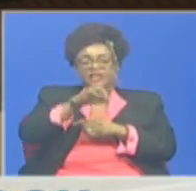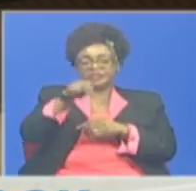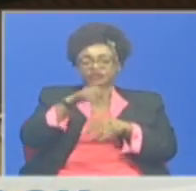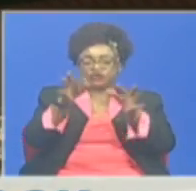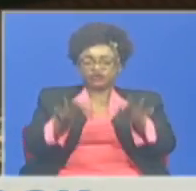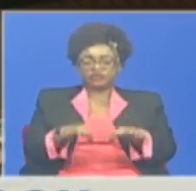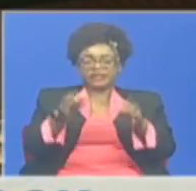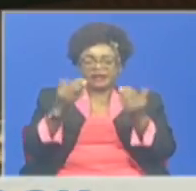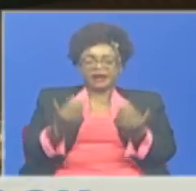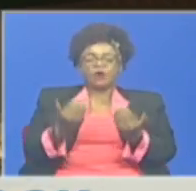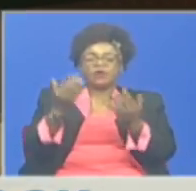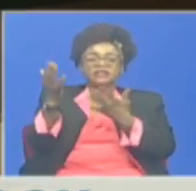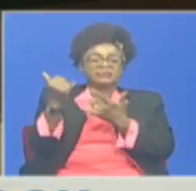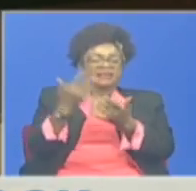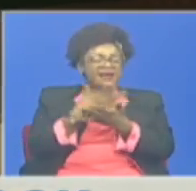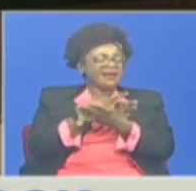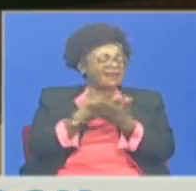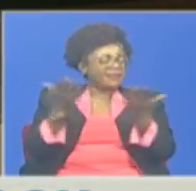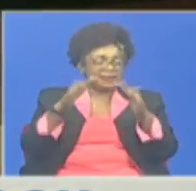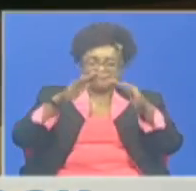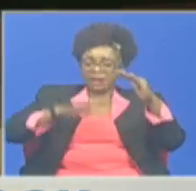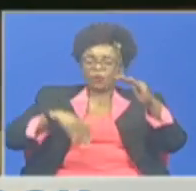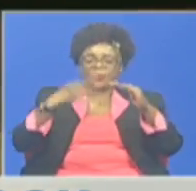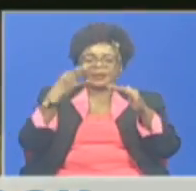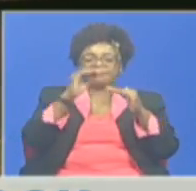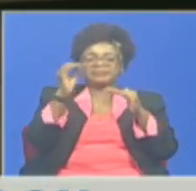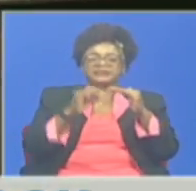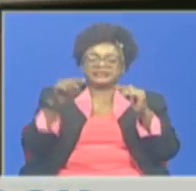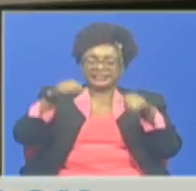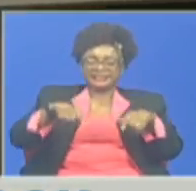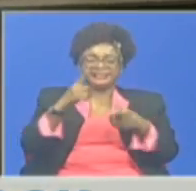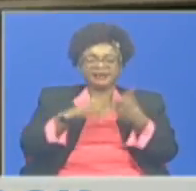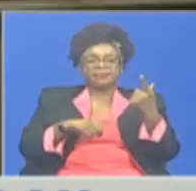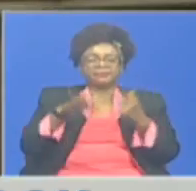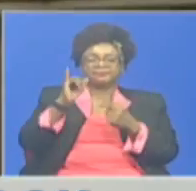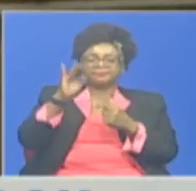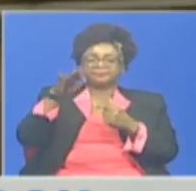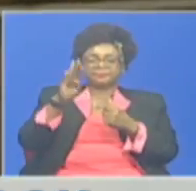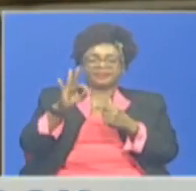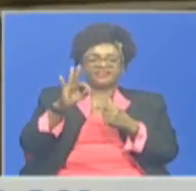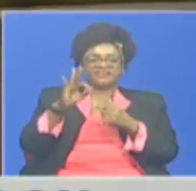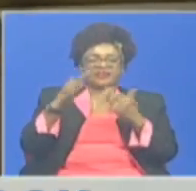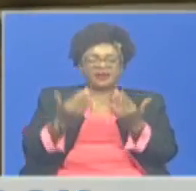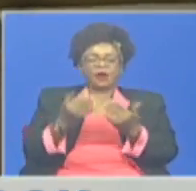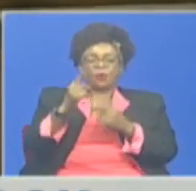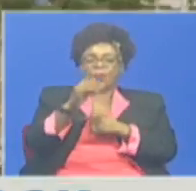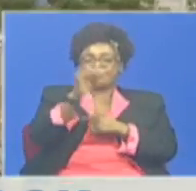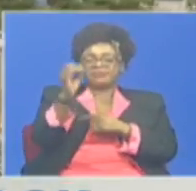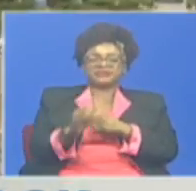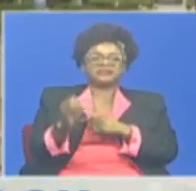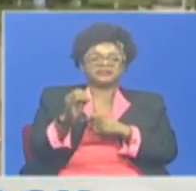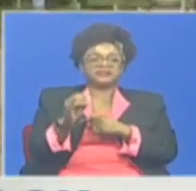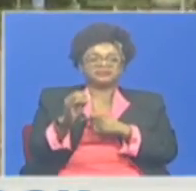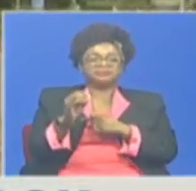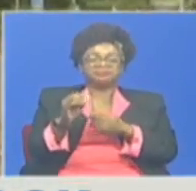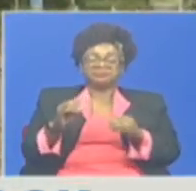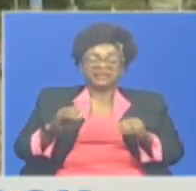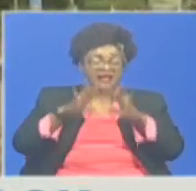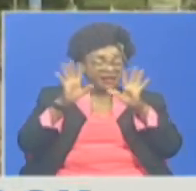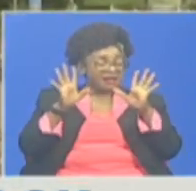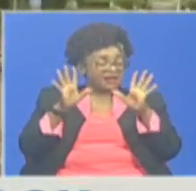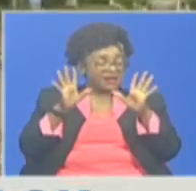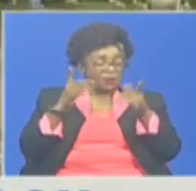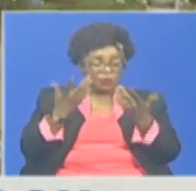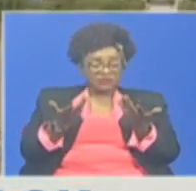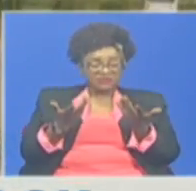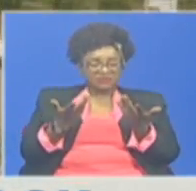is expecting anything below 3% this year. The IMF now projects just 1%. What is clear, however, is that